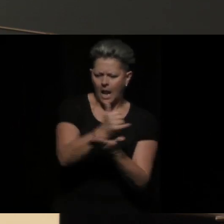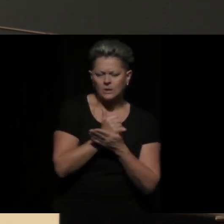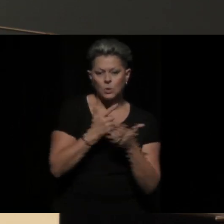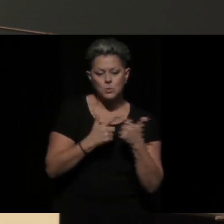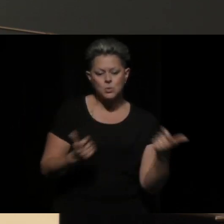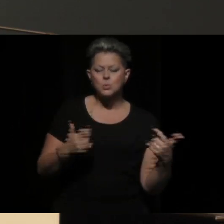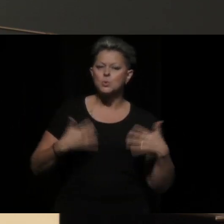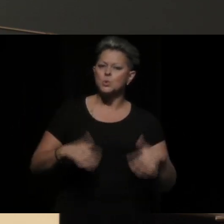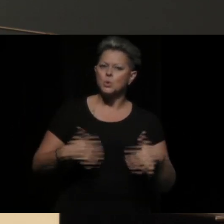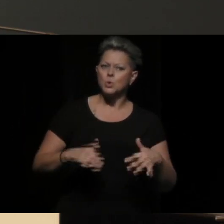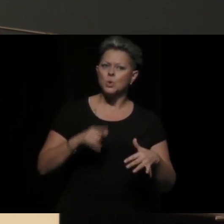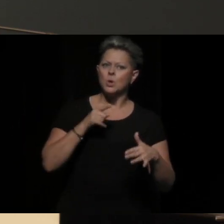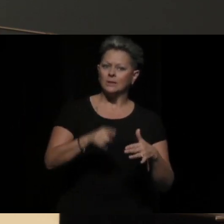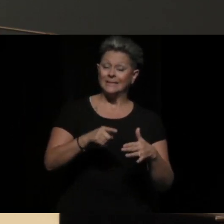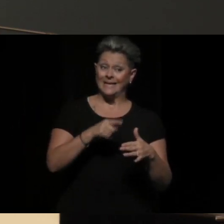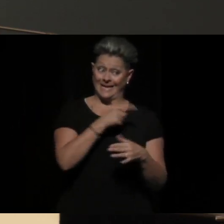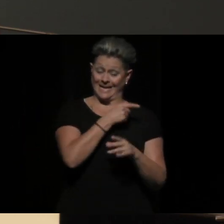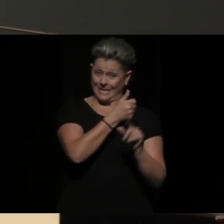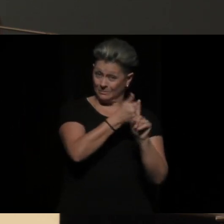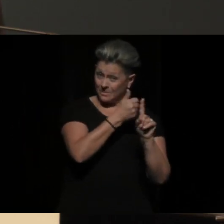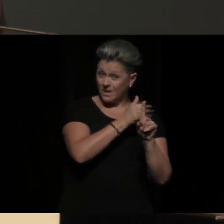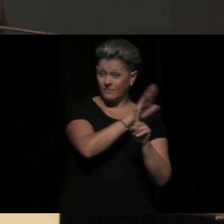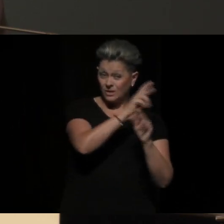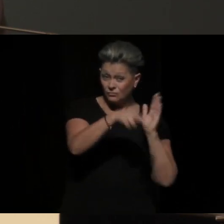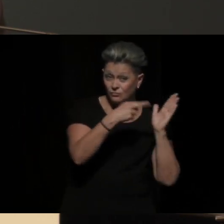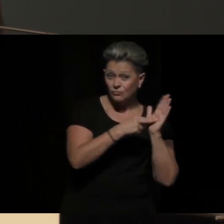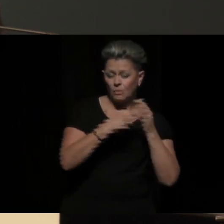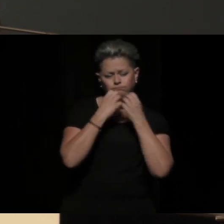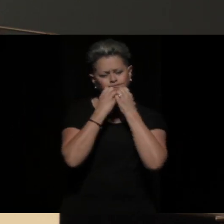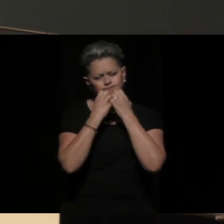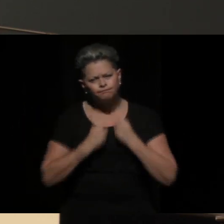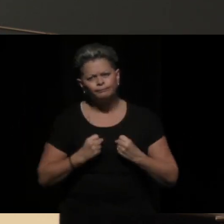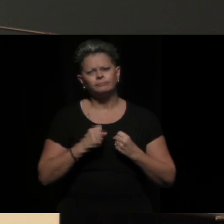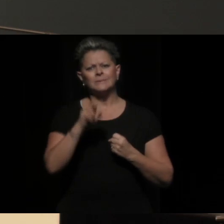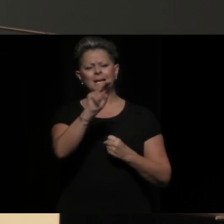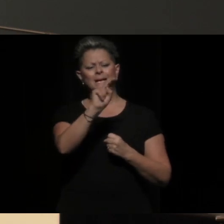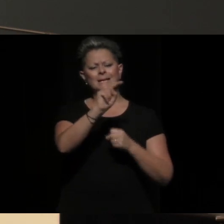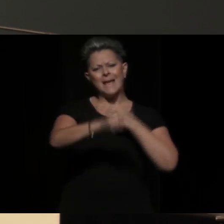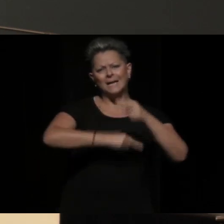the Department of National Defence and the Canadian Armed Forces Casualty